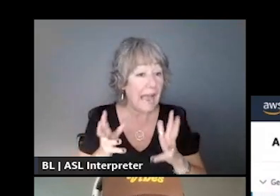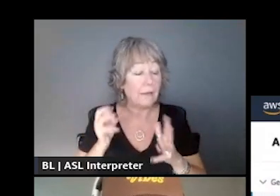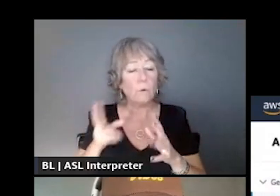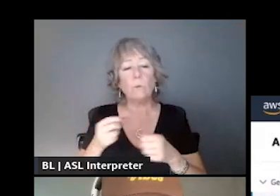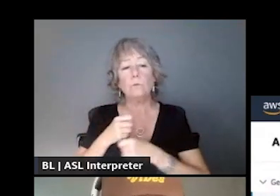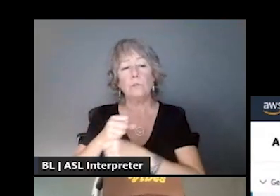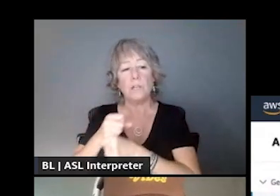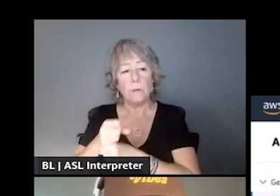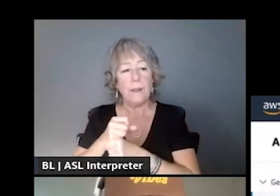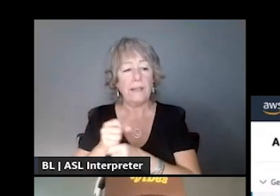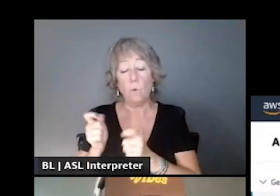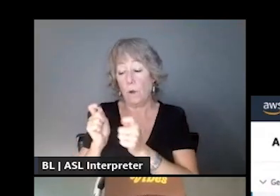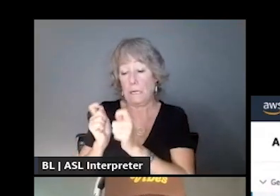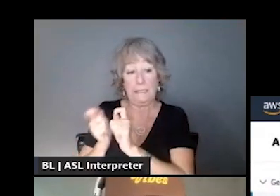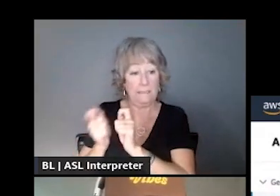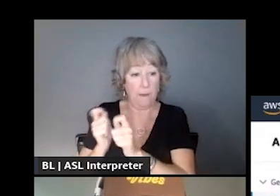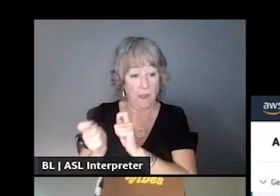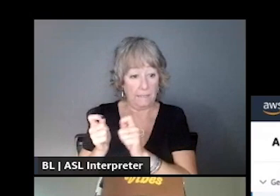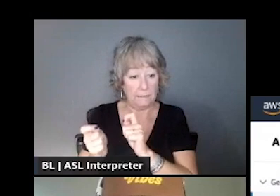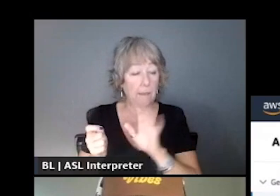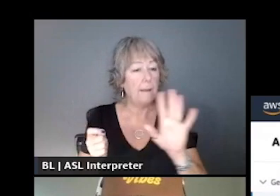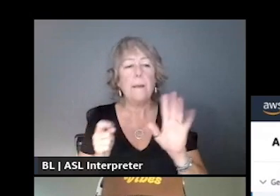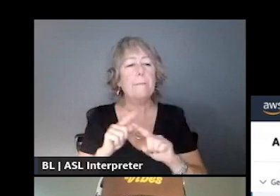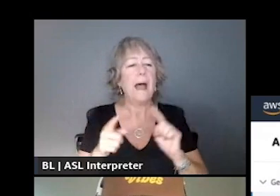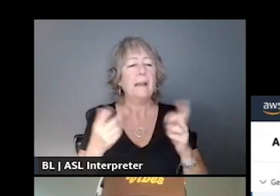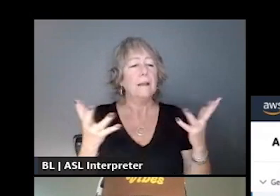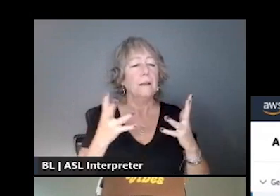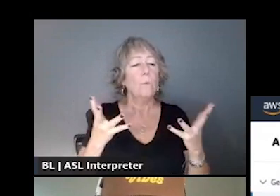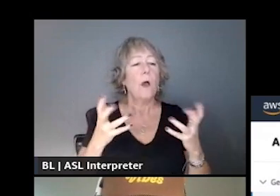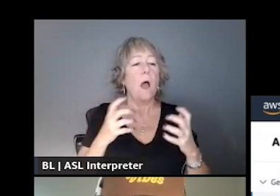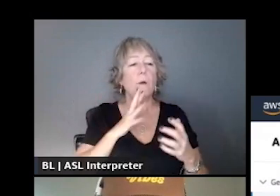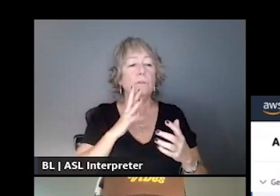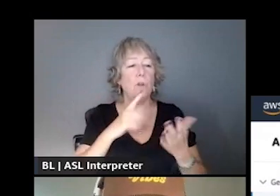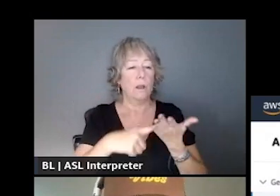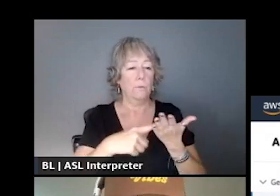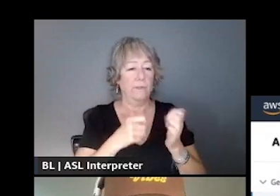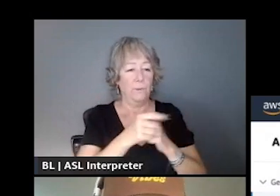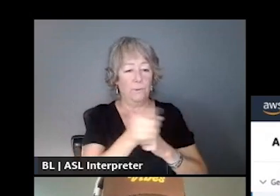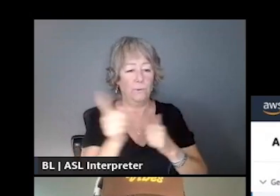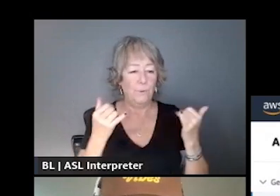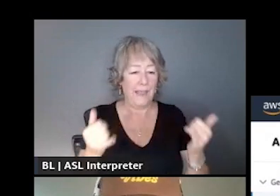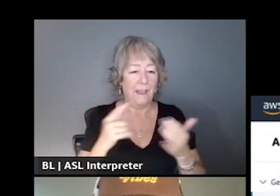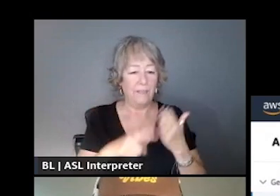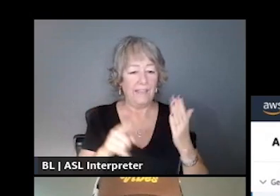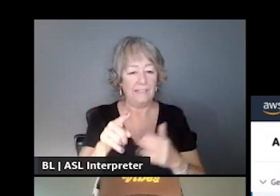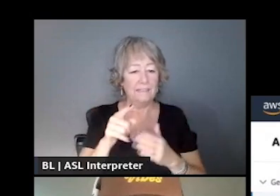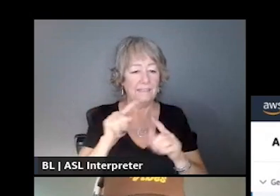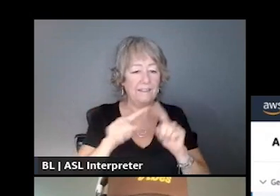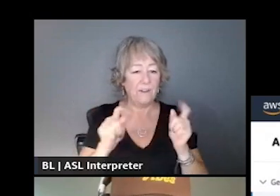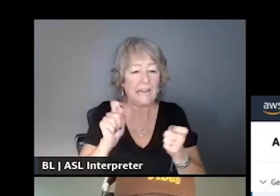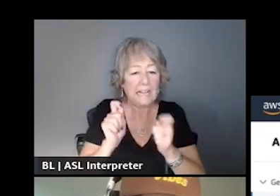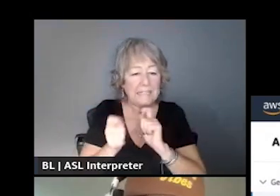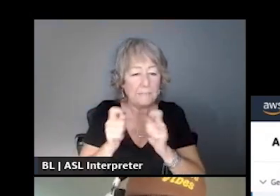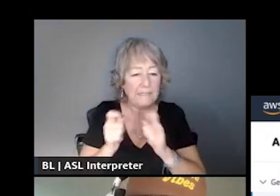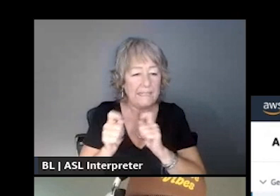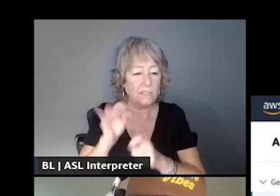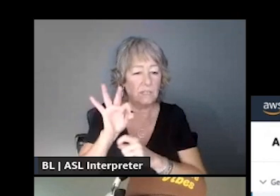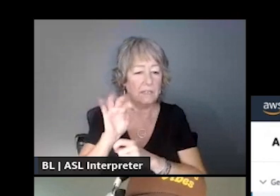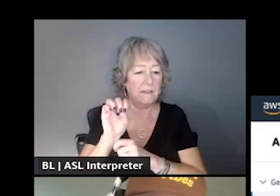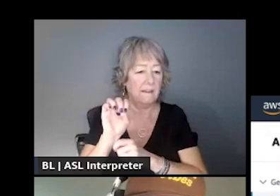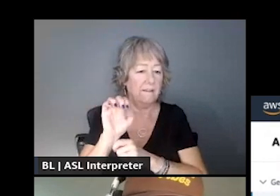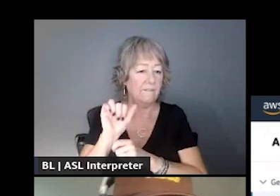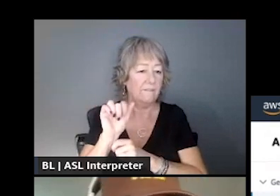also customize the models. But what I really want to talk about are these features which are in preview, which customers are really excited about, because this is